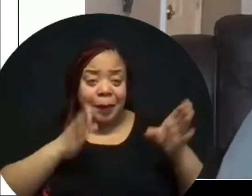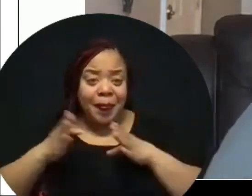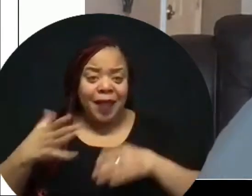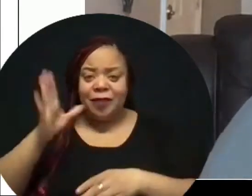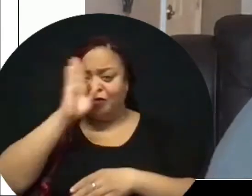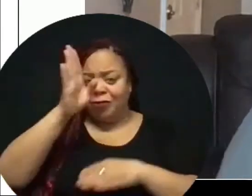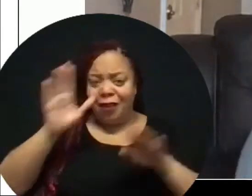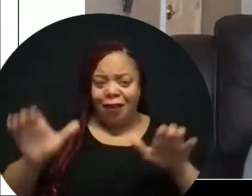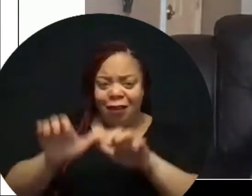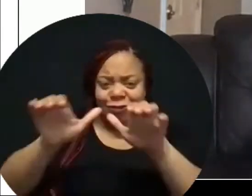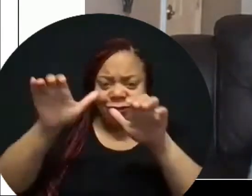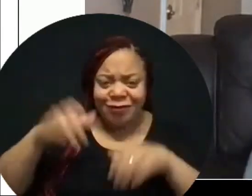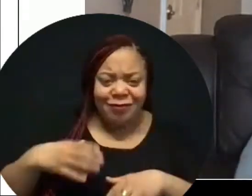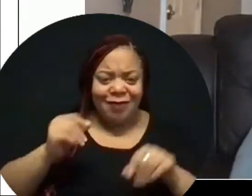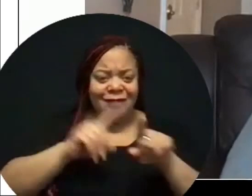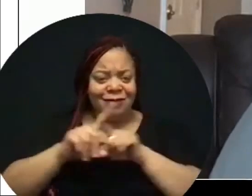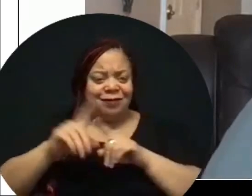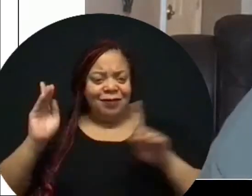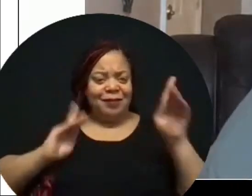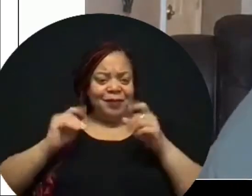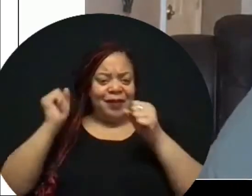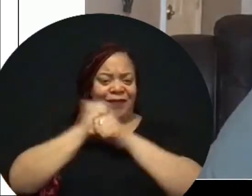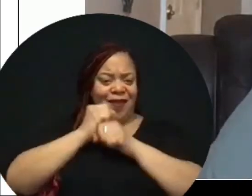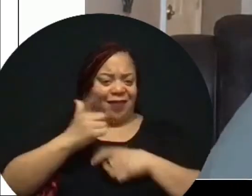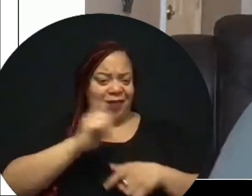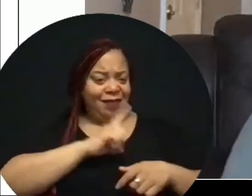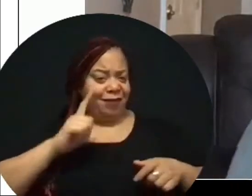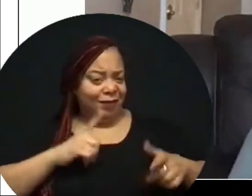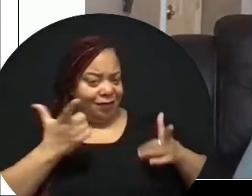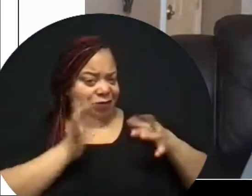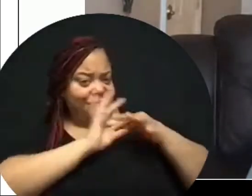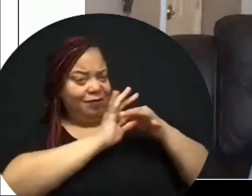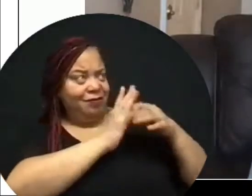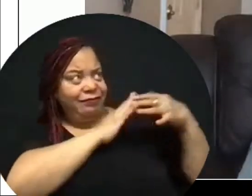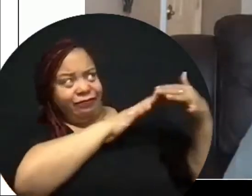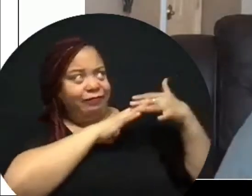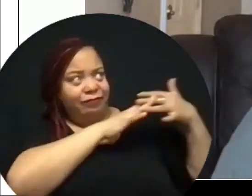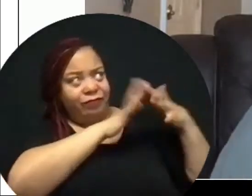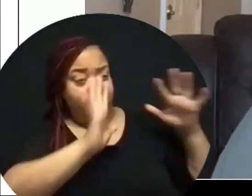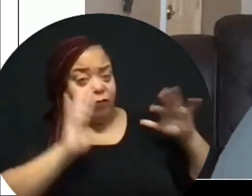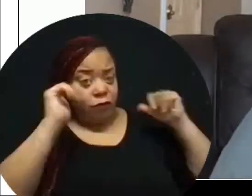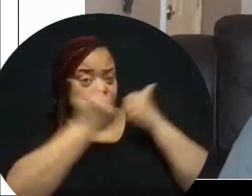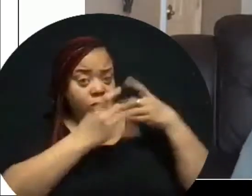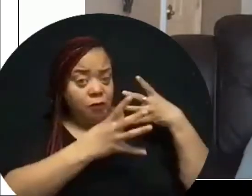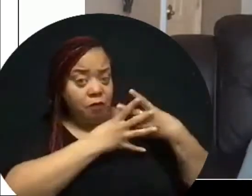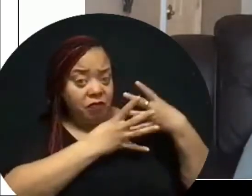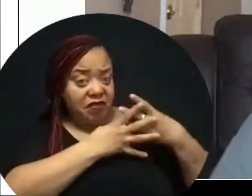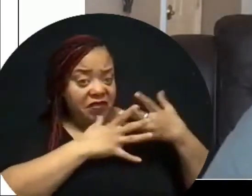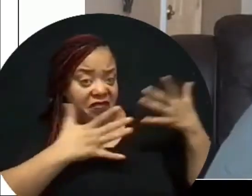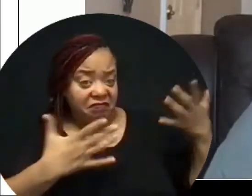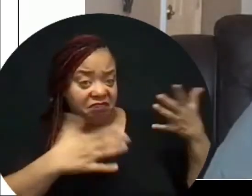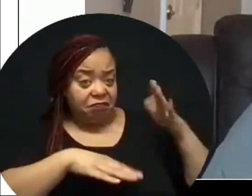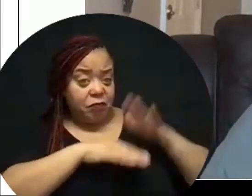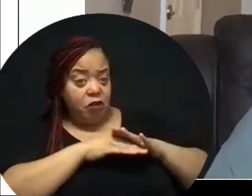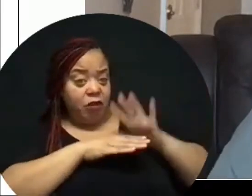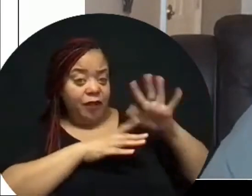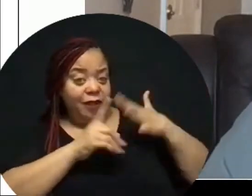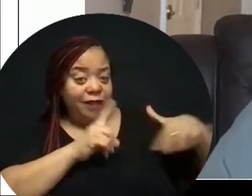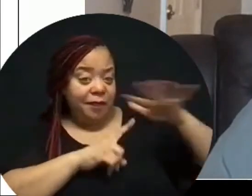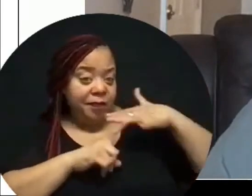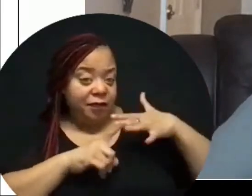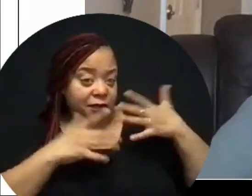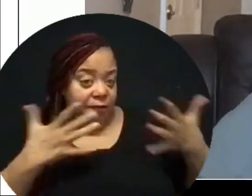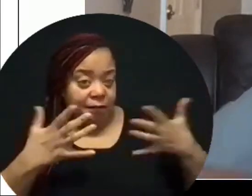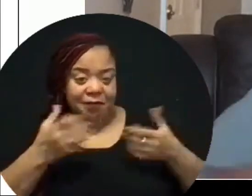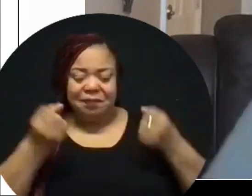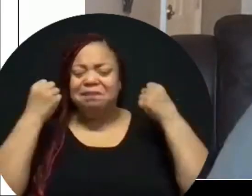about it. Like, how can we actually physically stop it? By doing these things, we've been able to stop thus far 4 prisons, and it's still a struggle that's going to keep going.